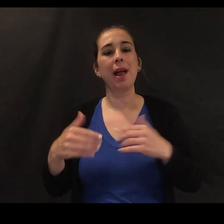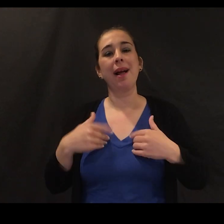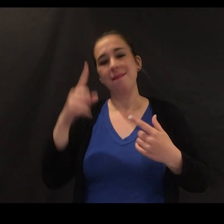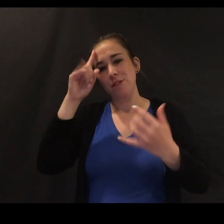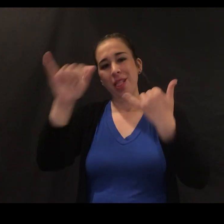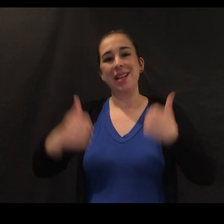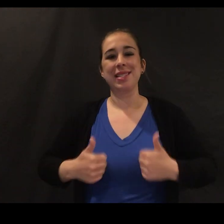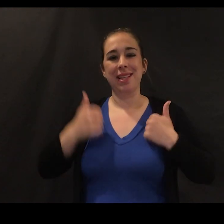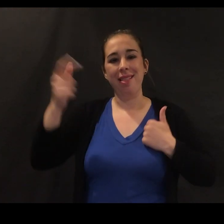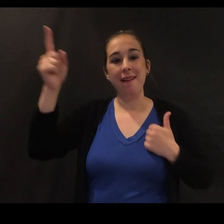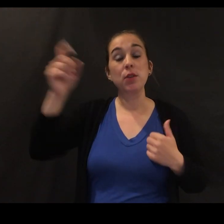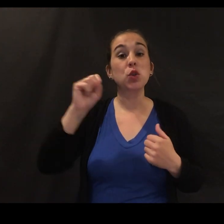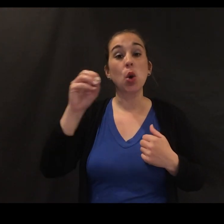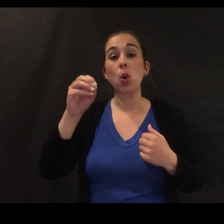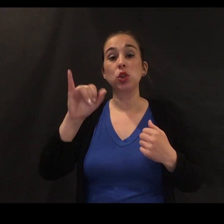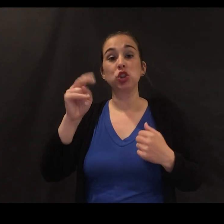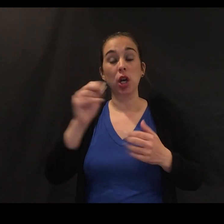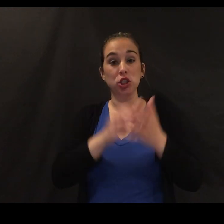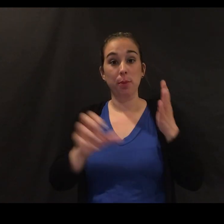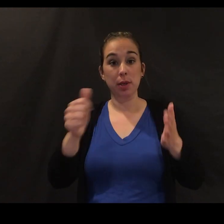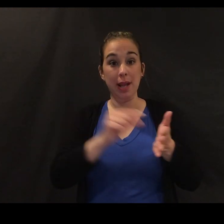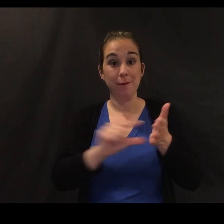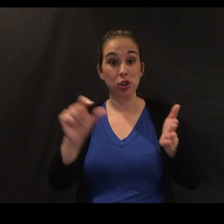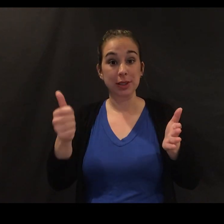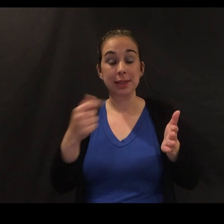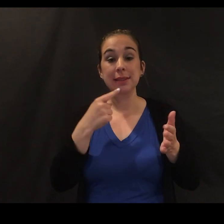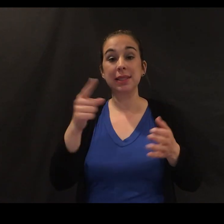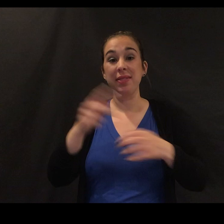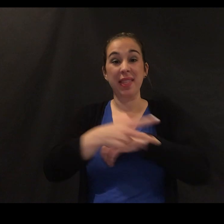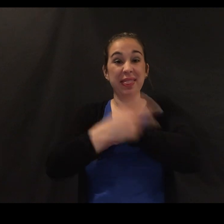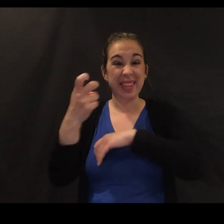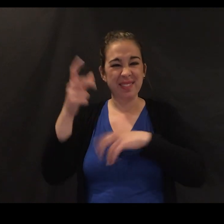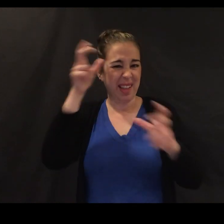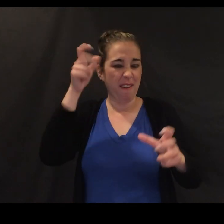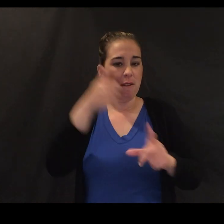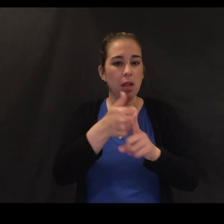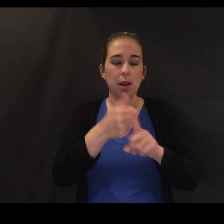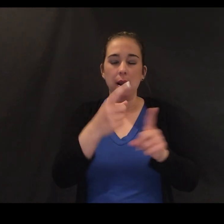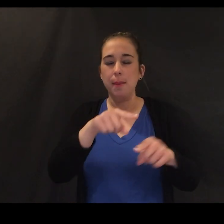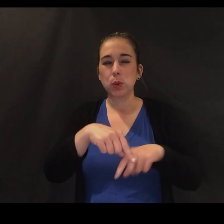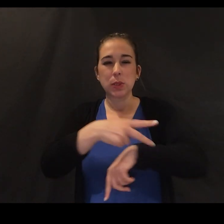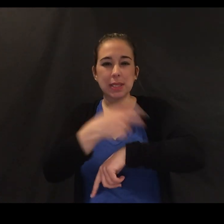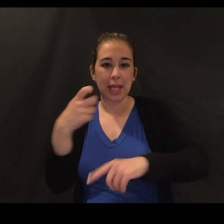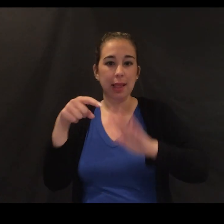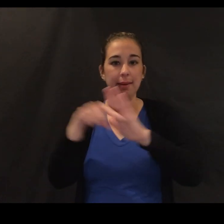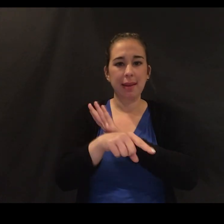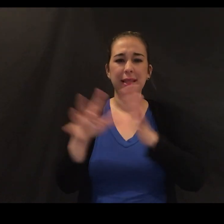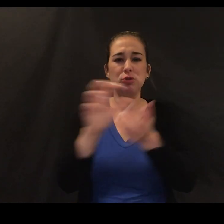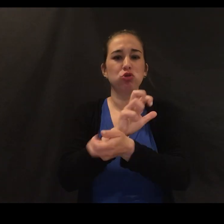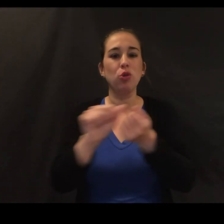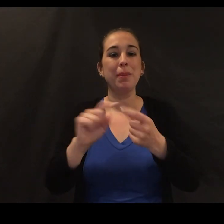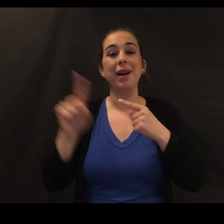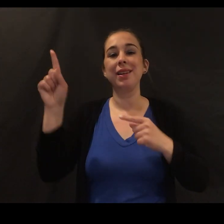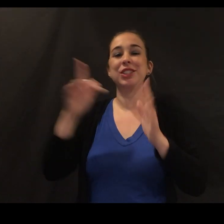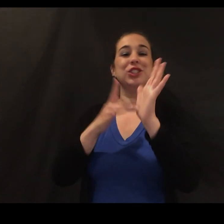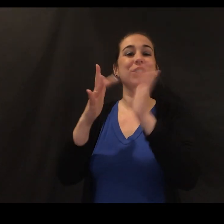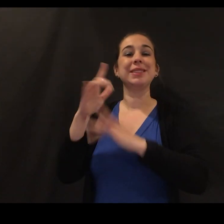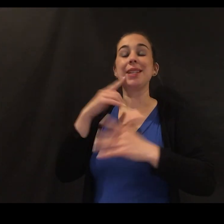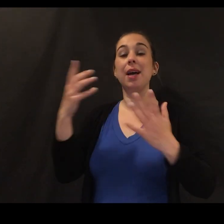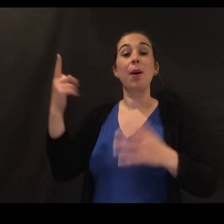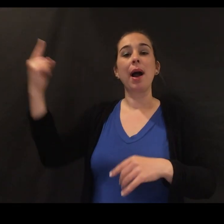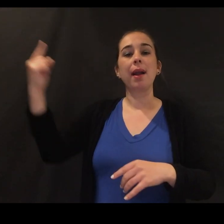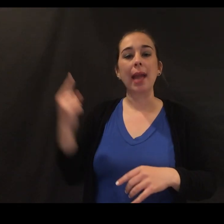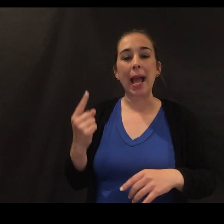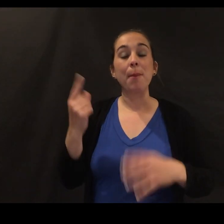John chapter 10, verse 10, Jesus said, "The thief, the devil, comes to steal and kill and destroy. But Jesus said, I've come that you might have